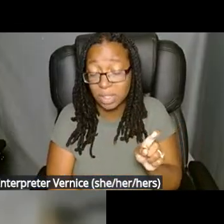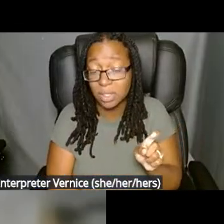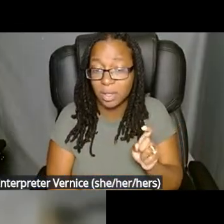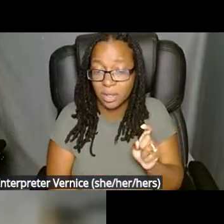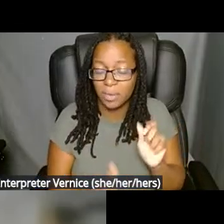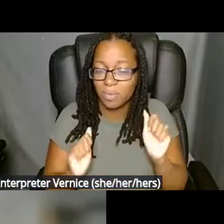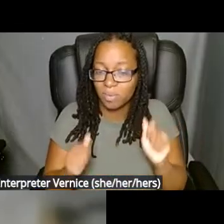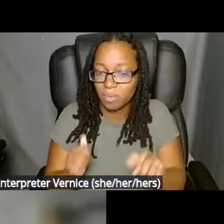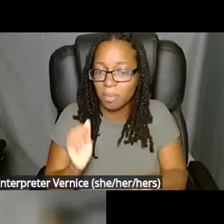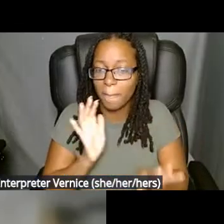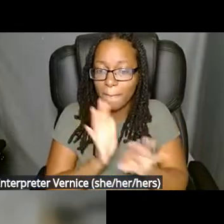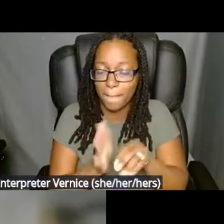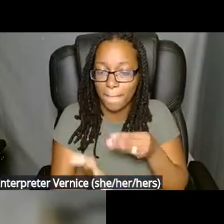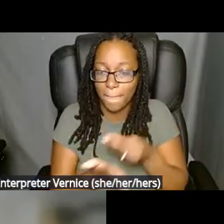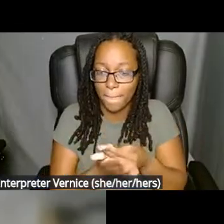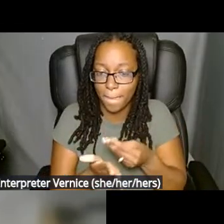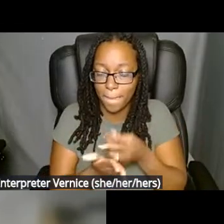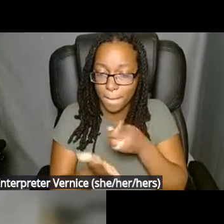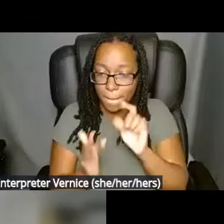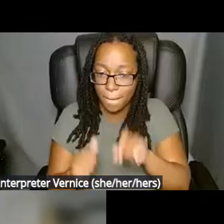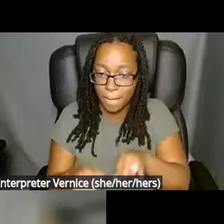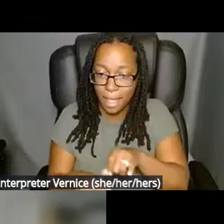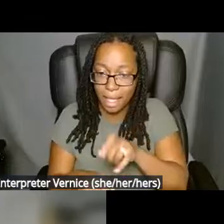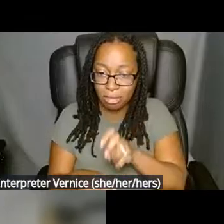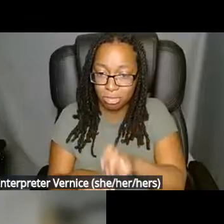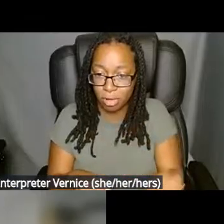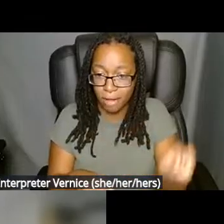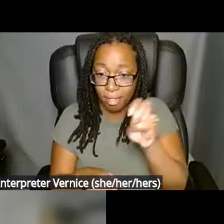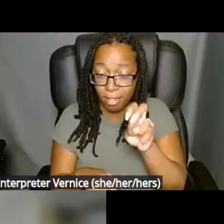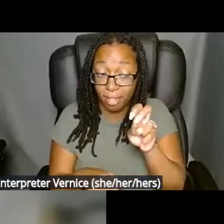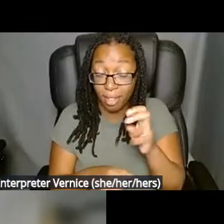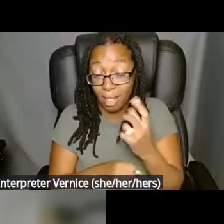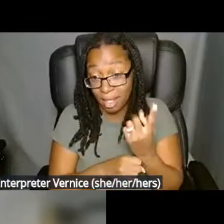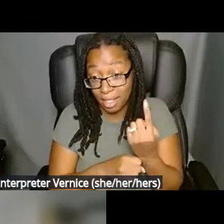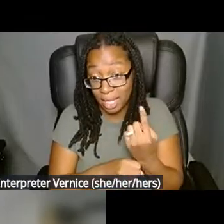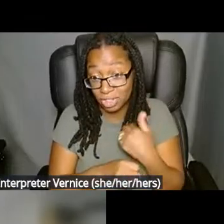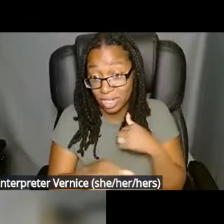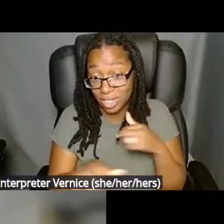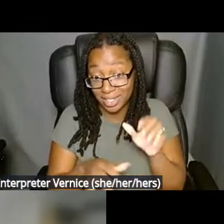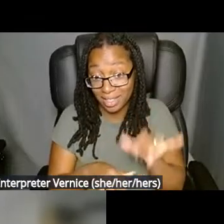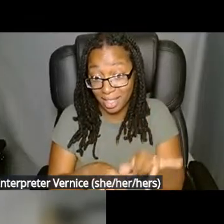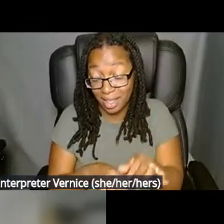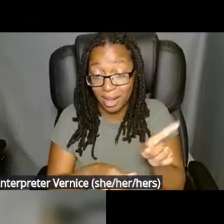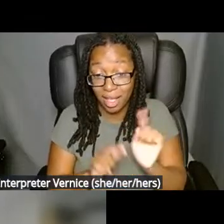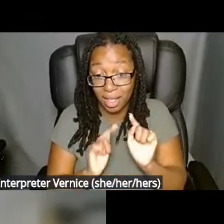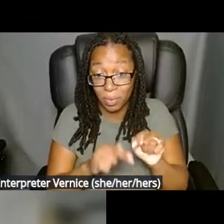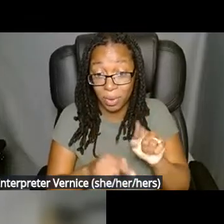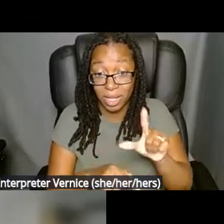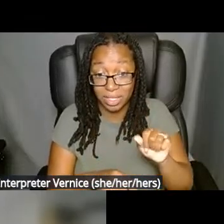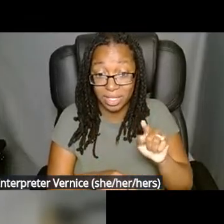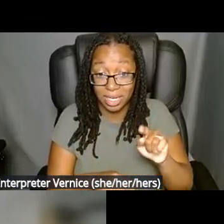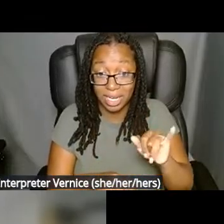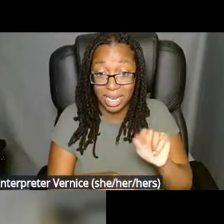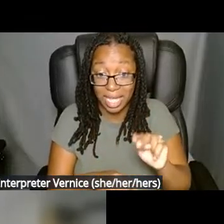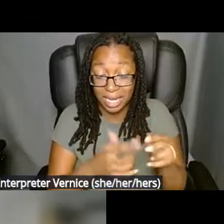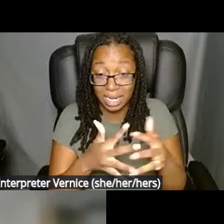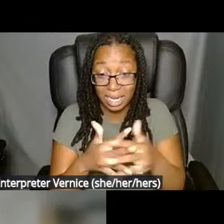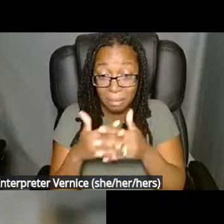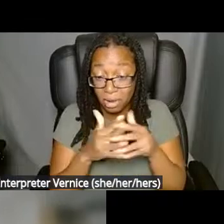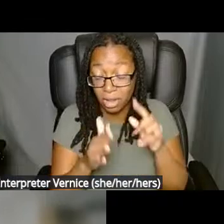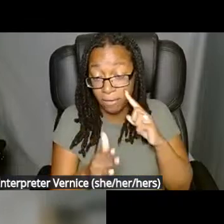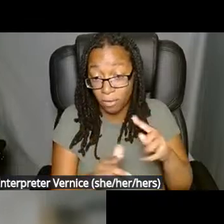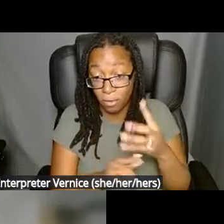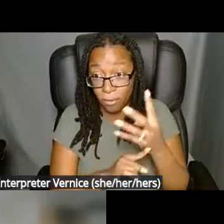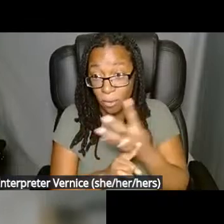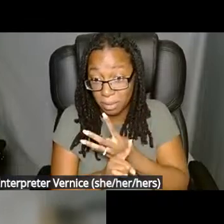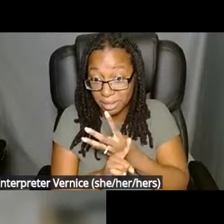you to travel. I did that last year and I was in Latin America for like for